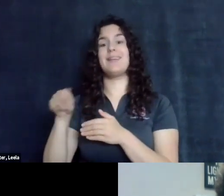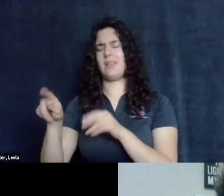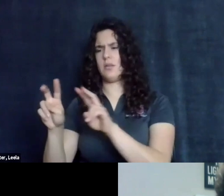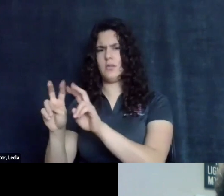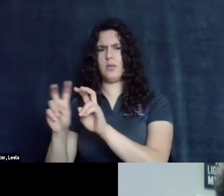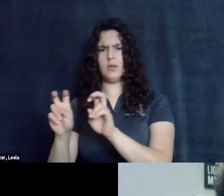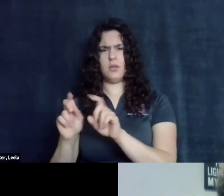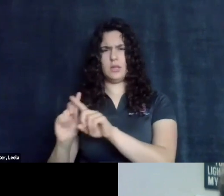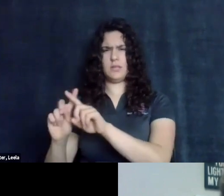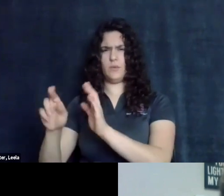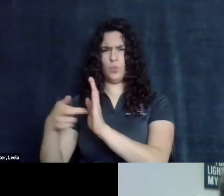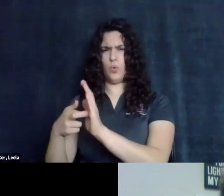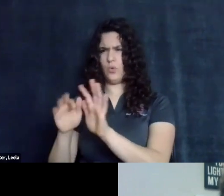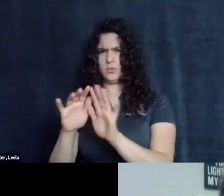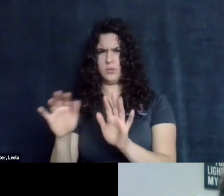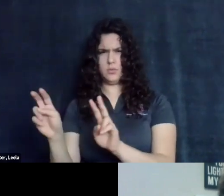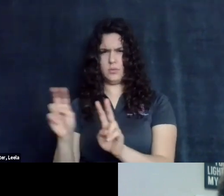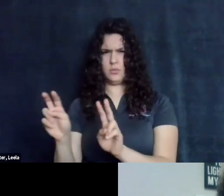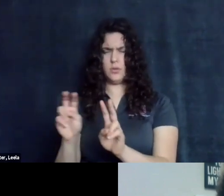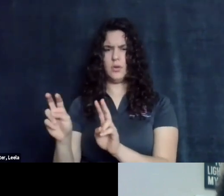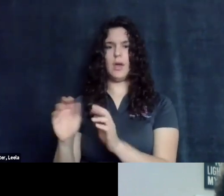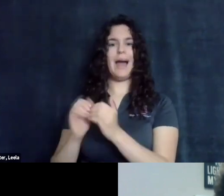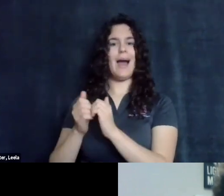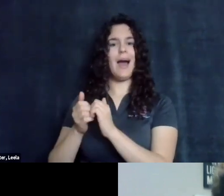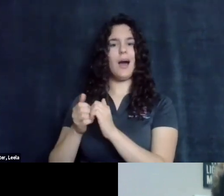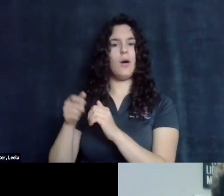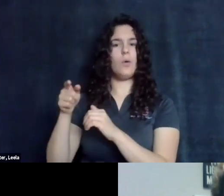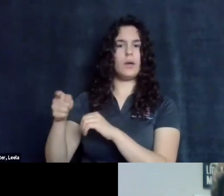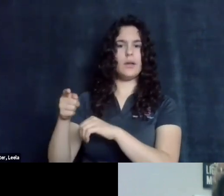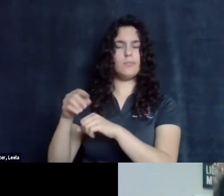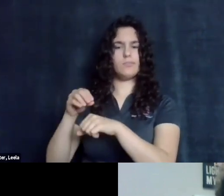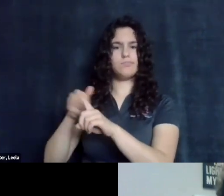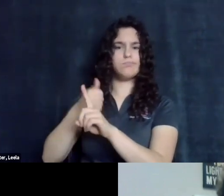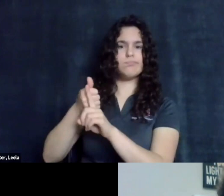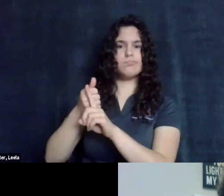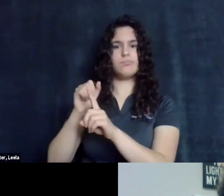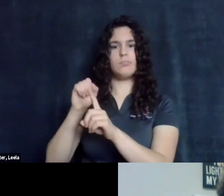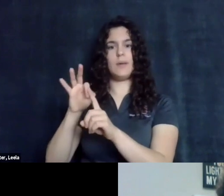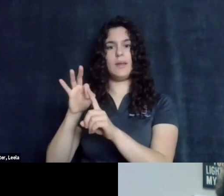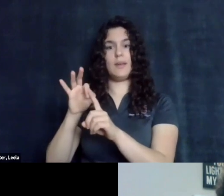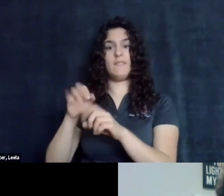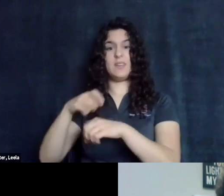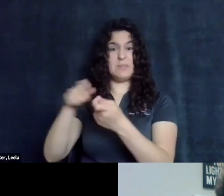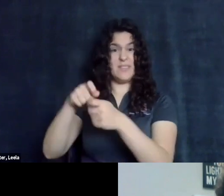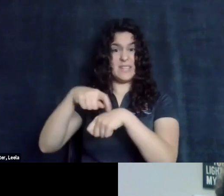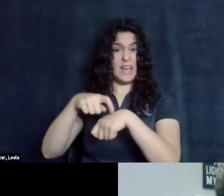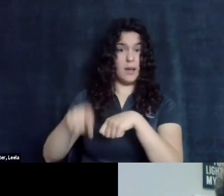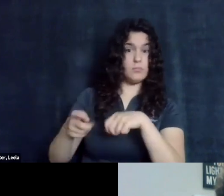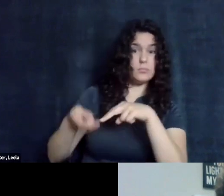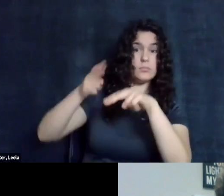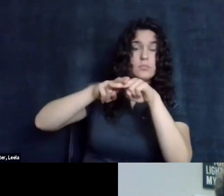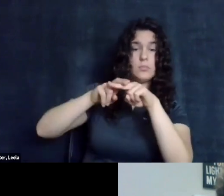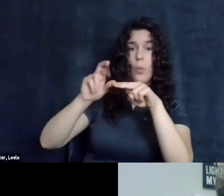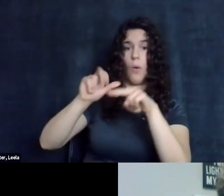out whether it makes a difference in whether crimes increase of a certain type or they